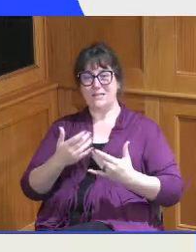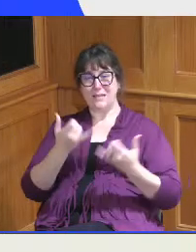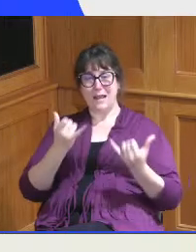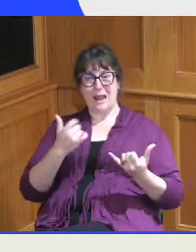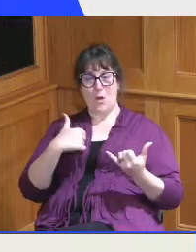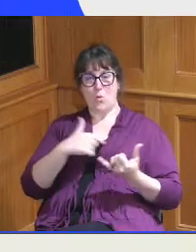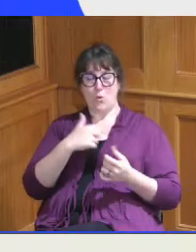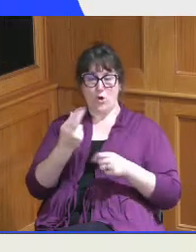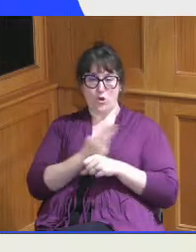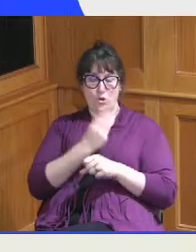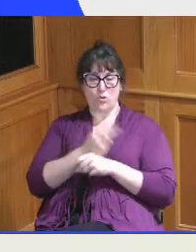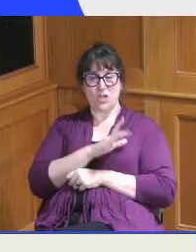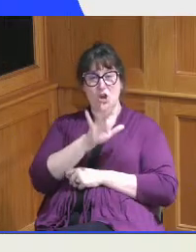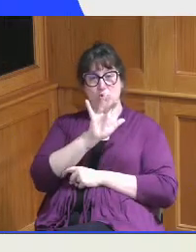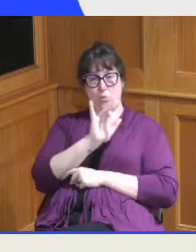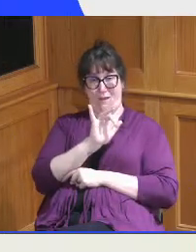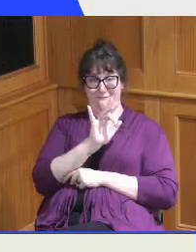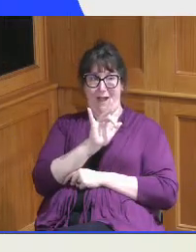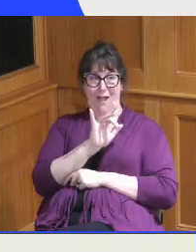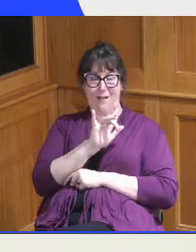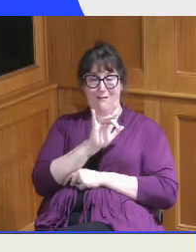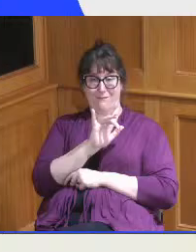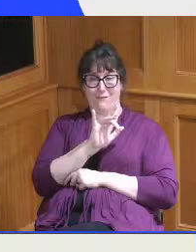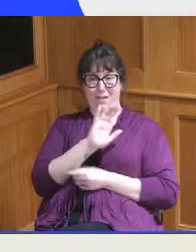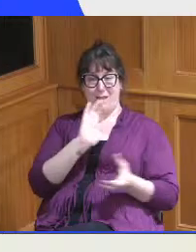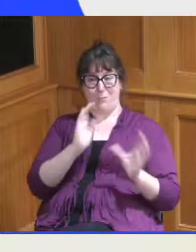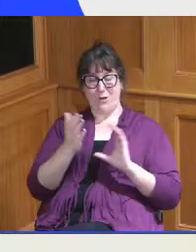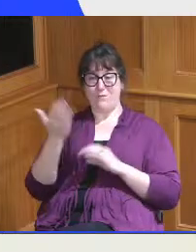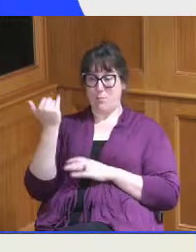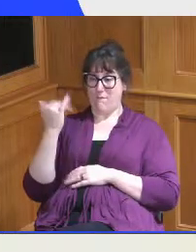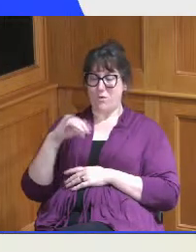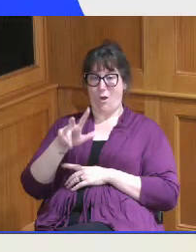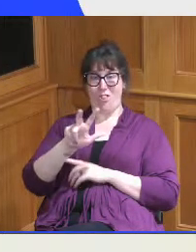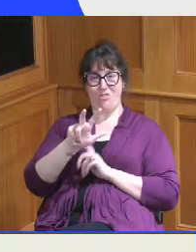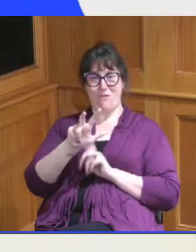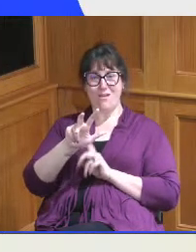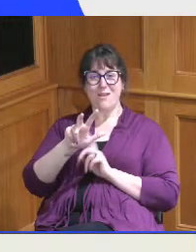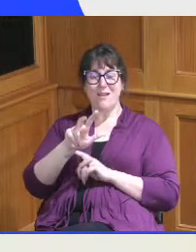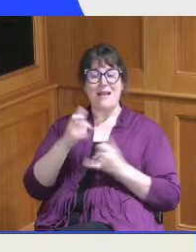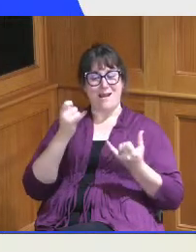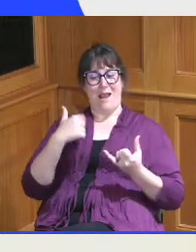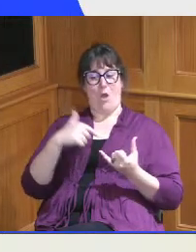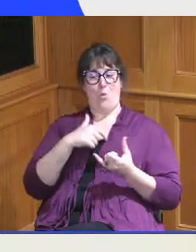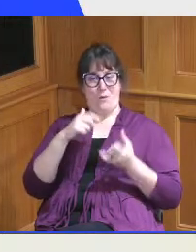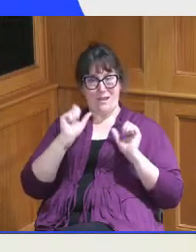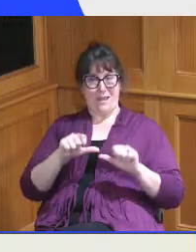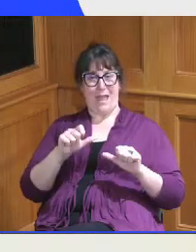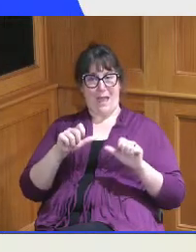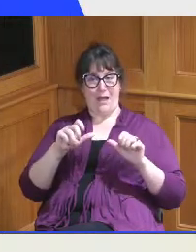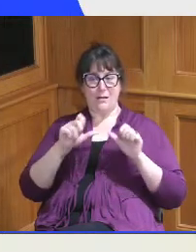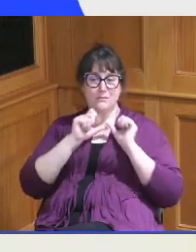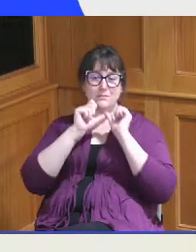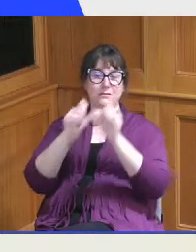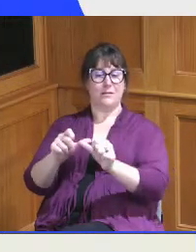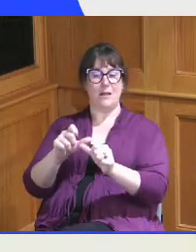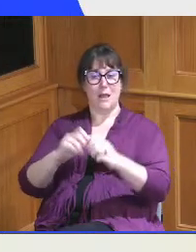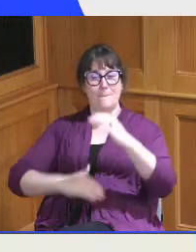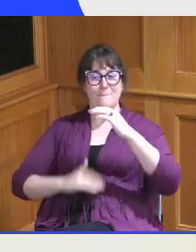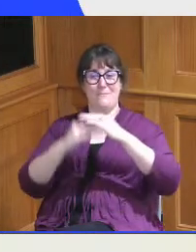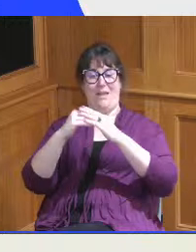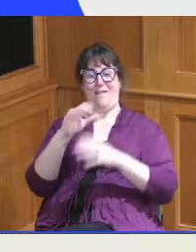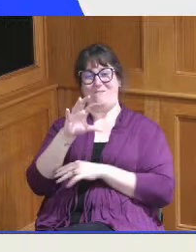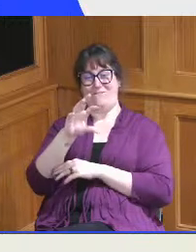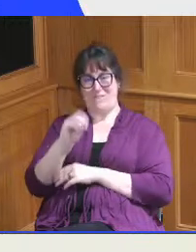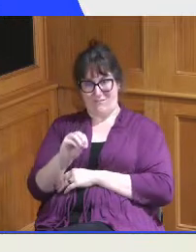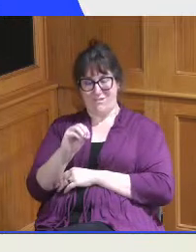currently utilizing 25 of those vouchers, and we're excited to continue to work to be able to utilize the maximum of 50.